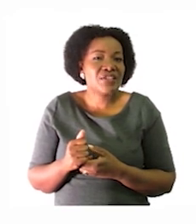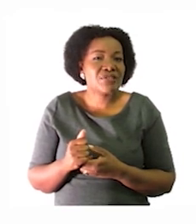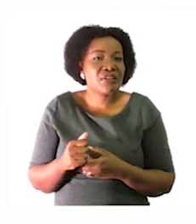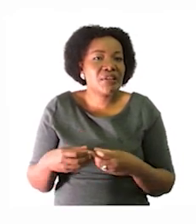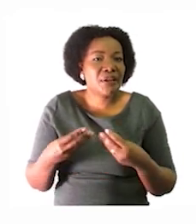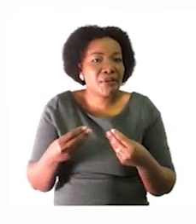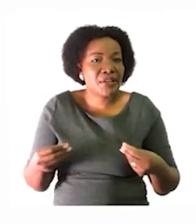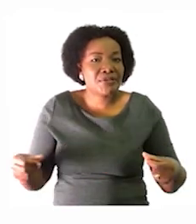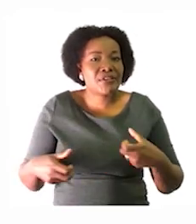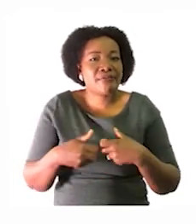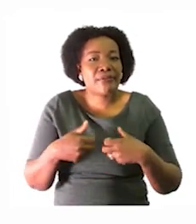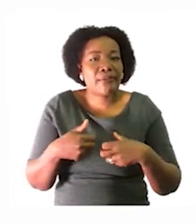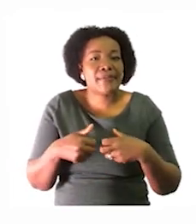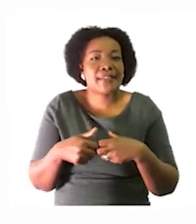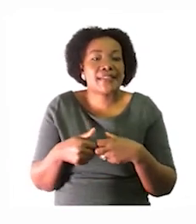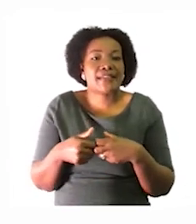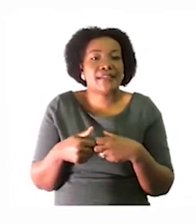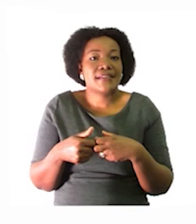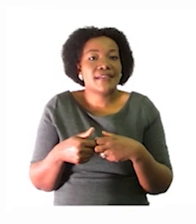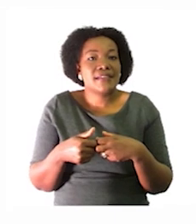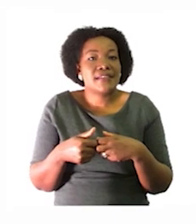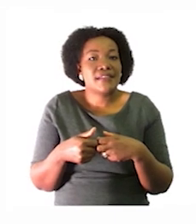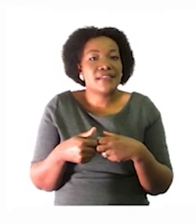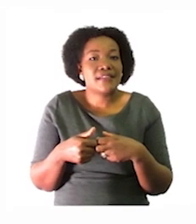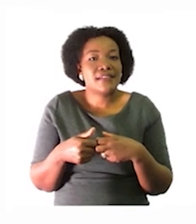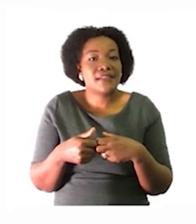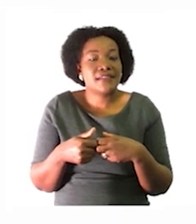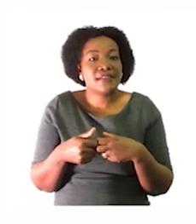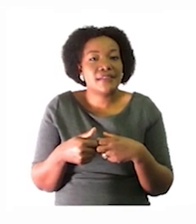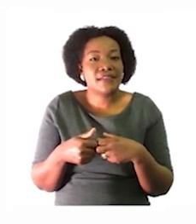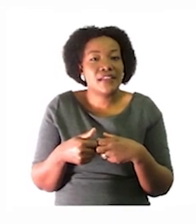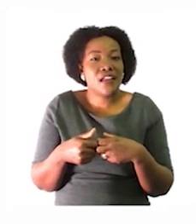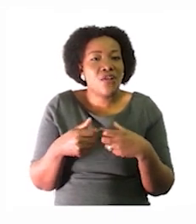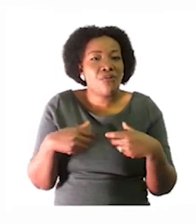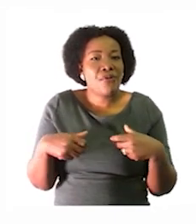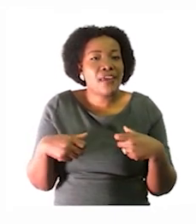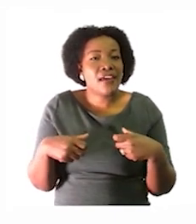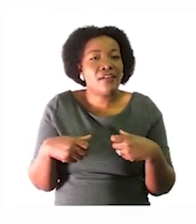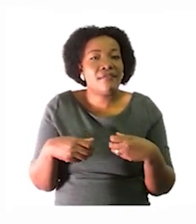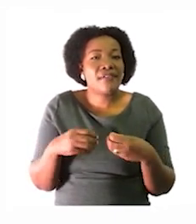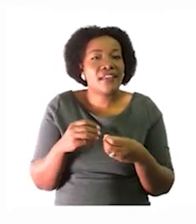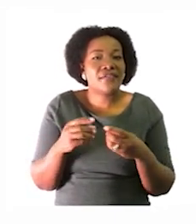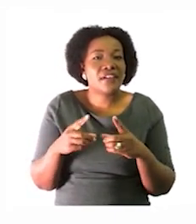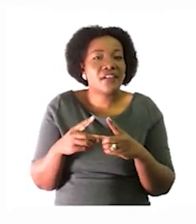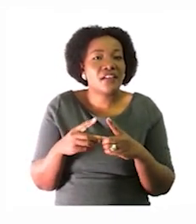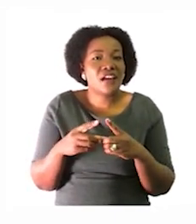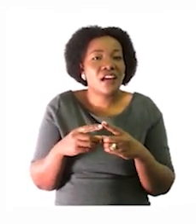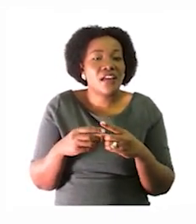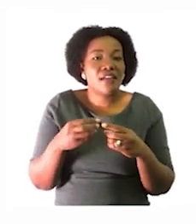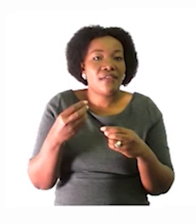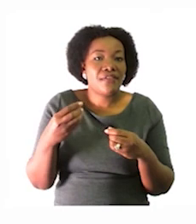problem, the following word problem, pardon me. We have the data there, the